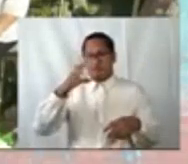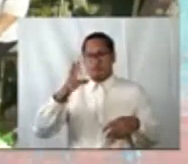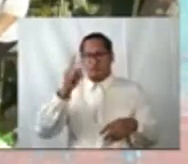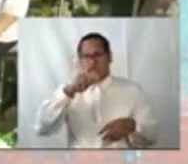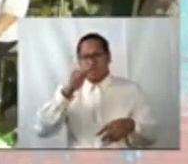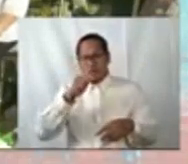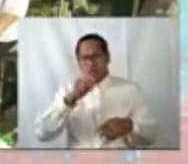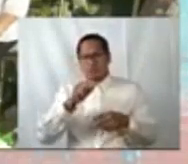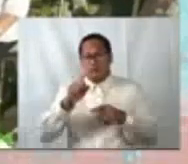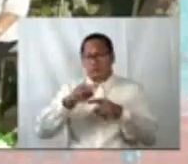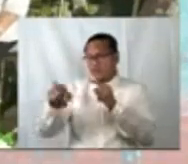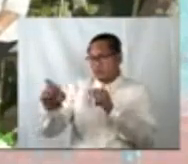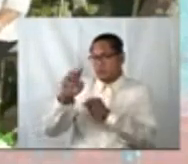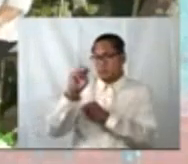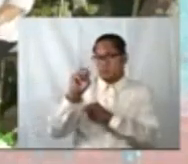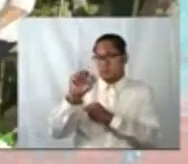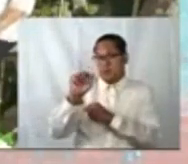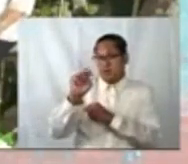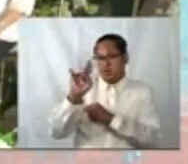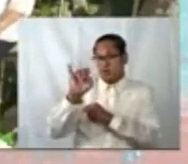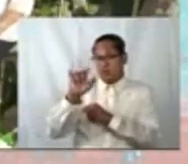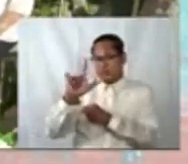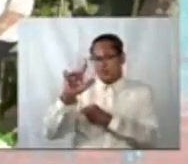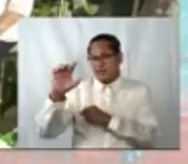yan. So, tatlo sila.